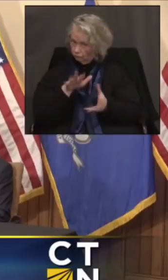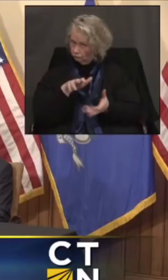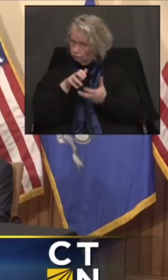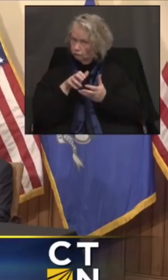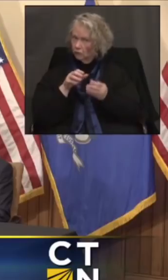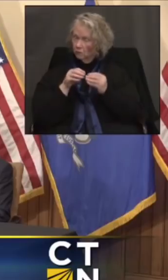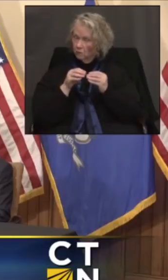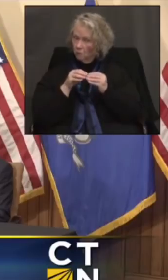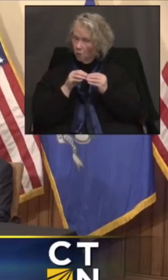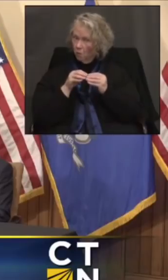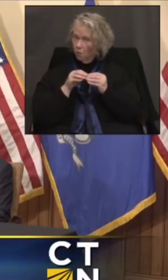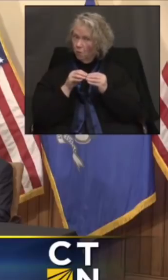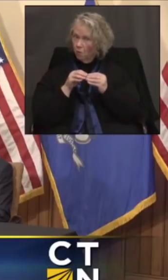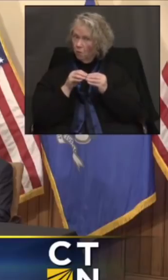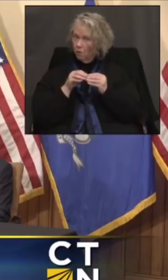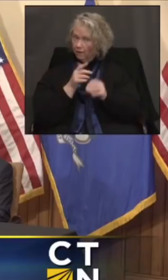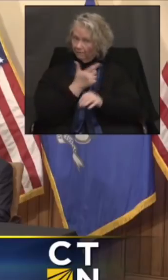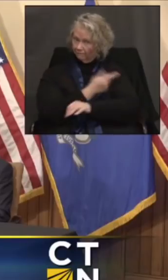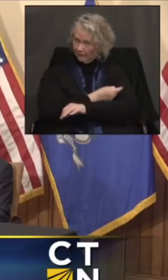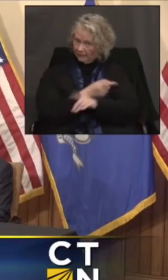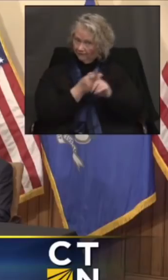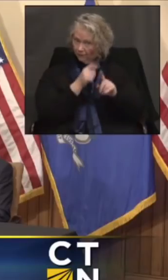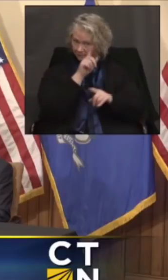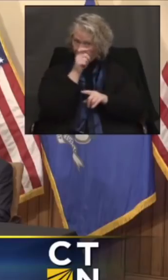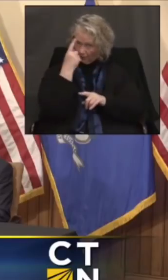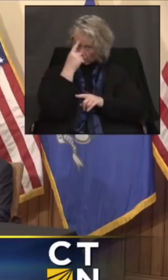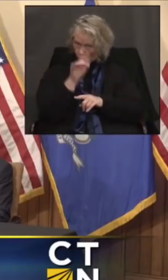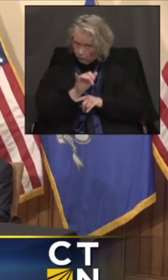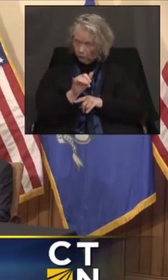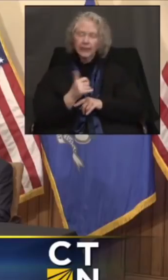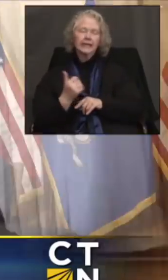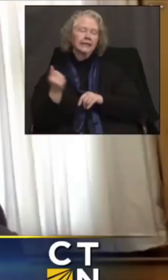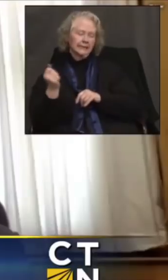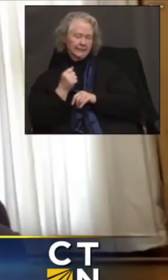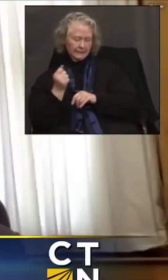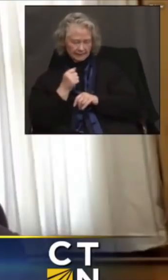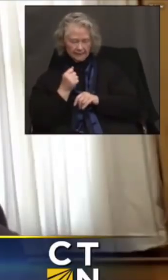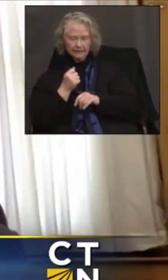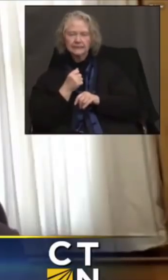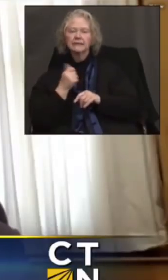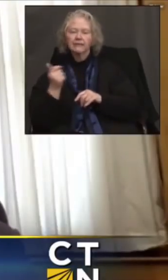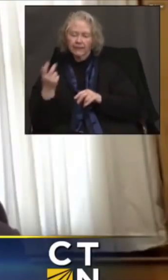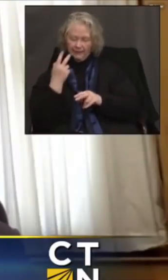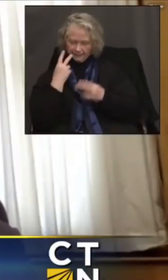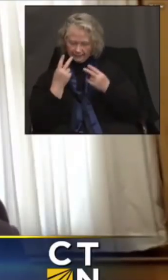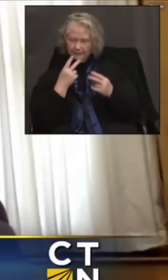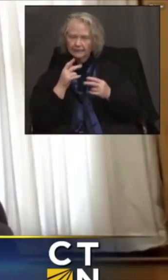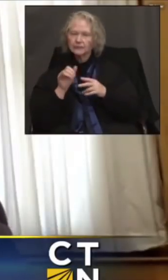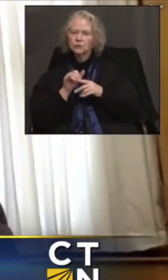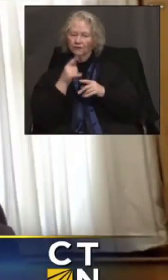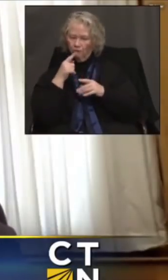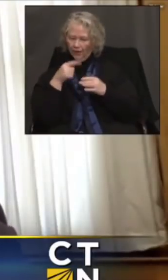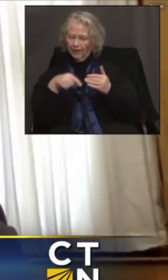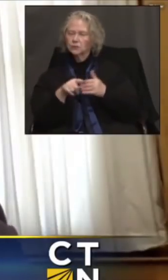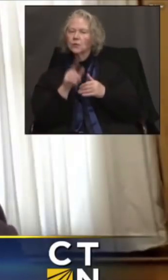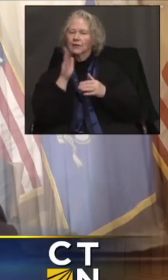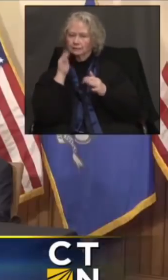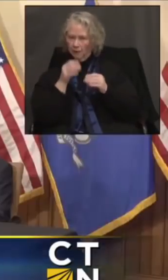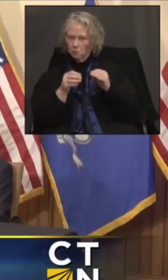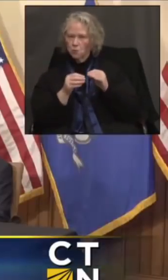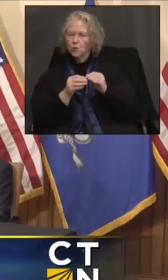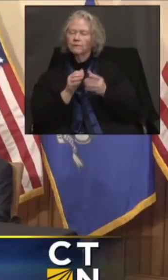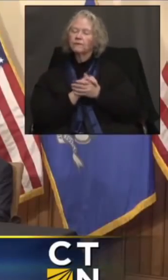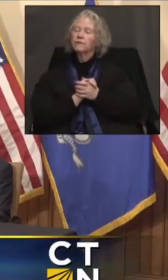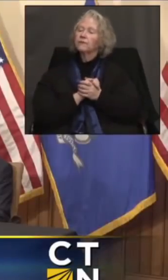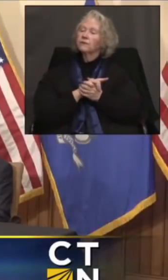the feds? Is that increasing? Yes, they are as well. They're seeing also a significant increase next week. And